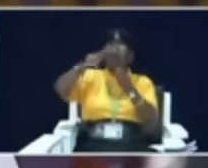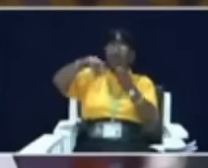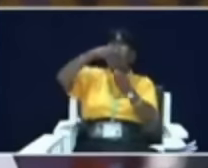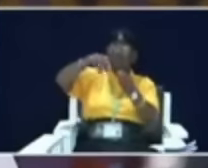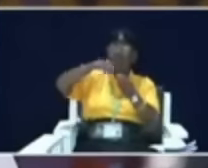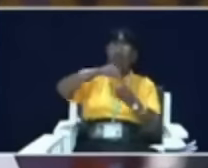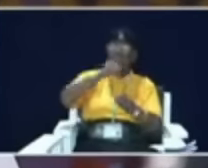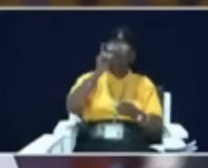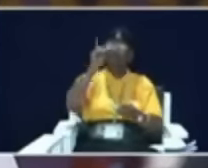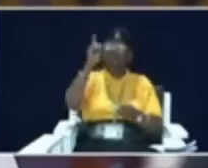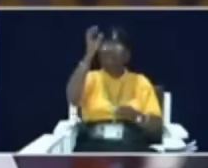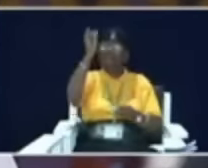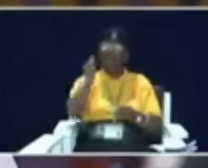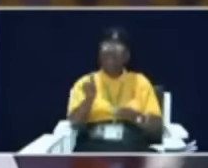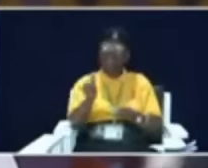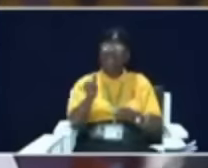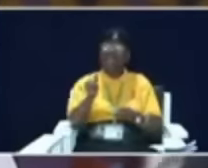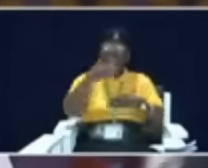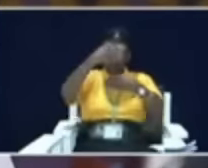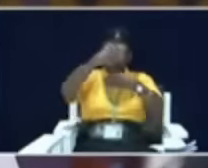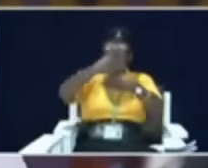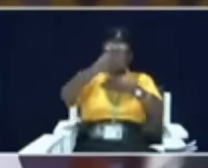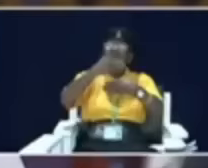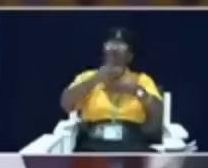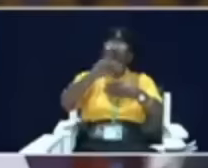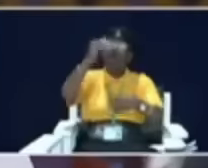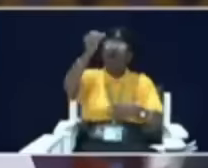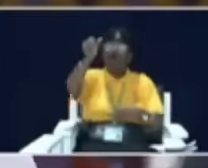surrounded by walls.